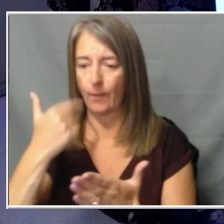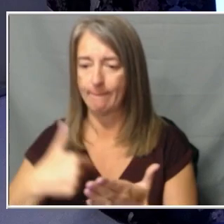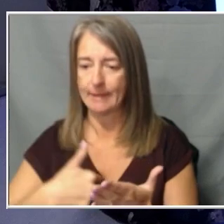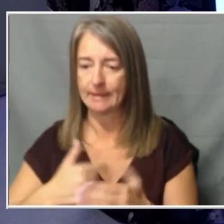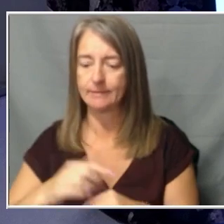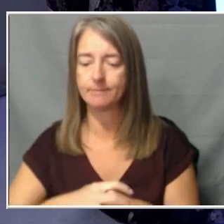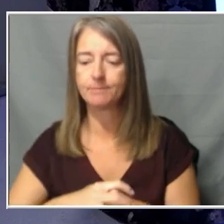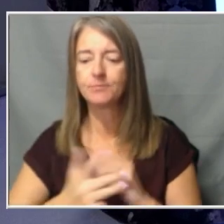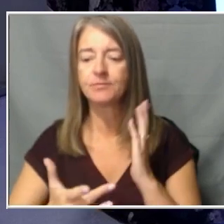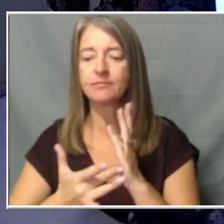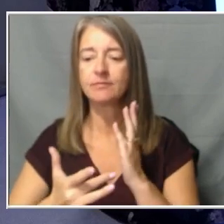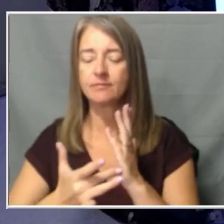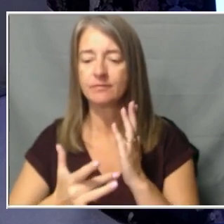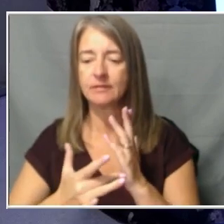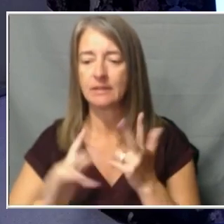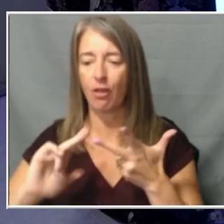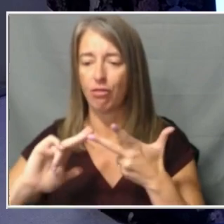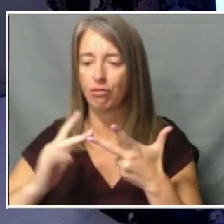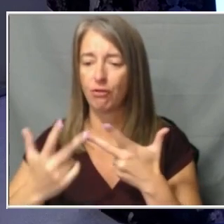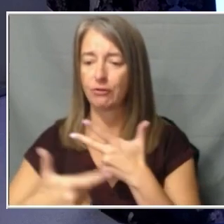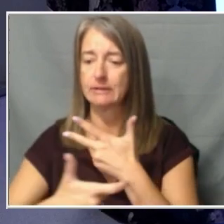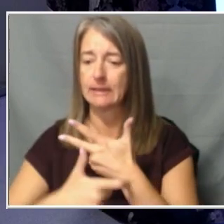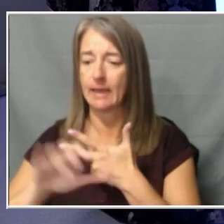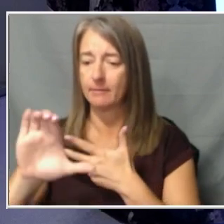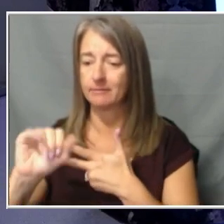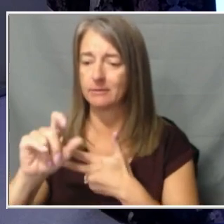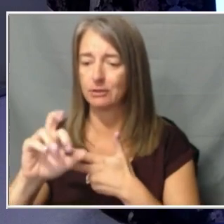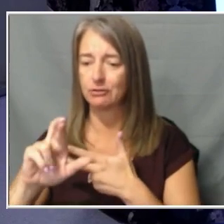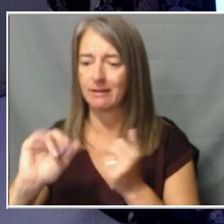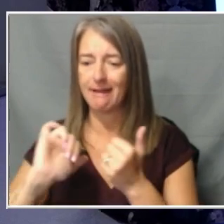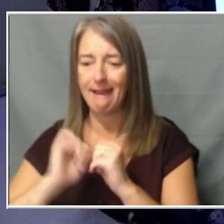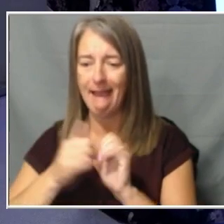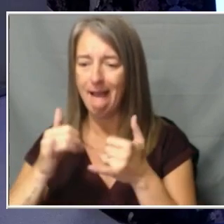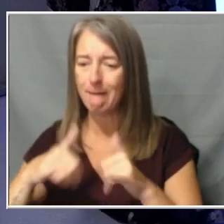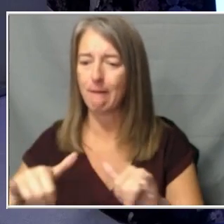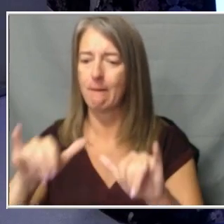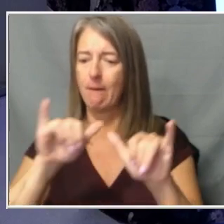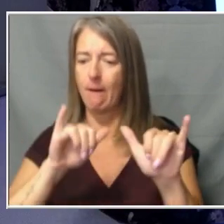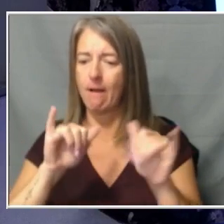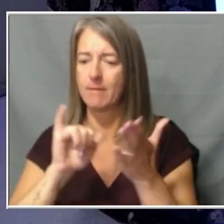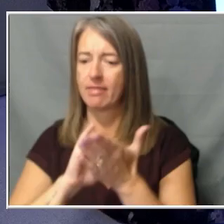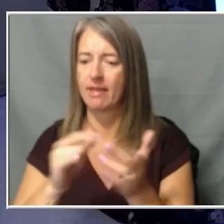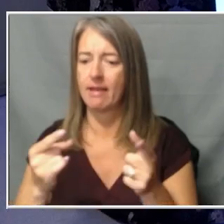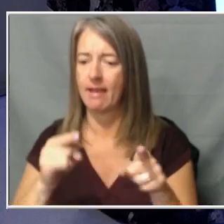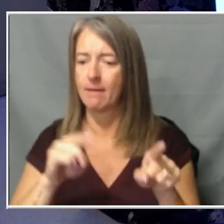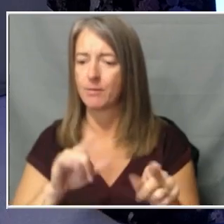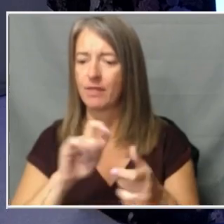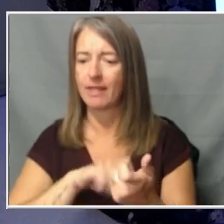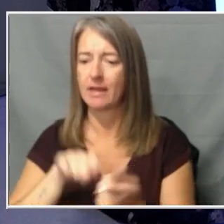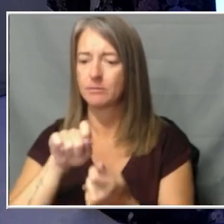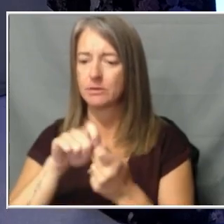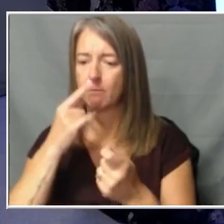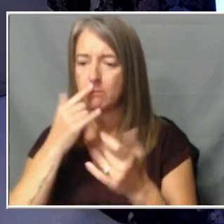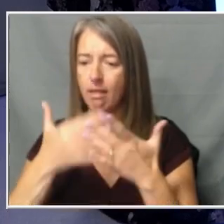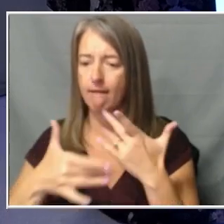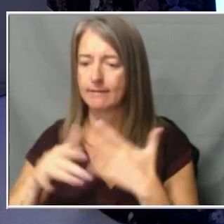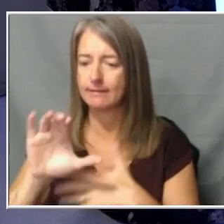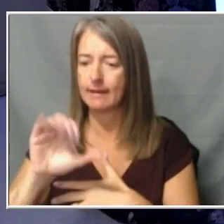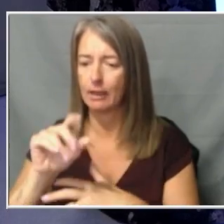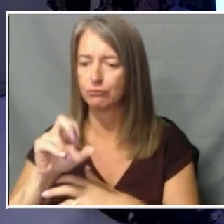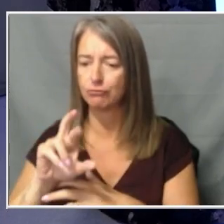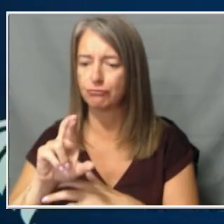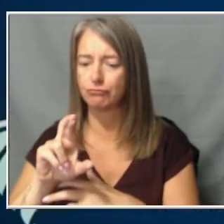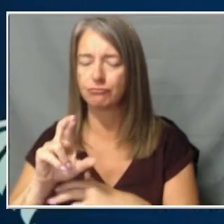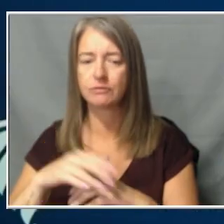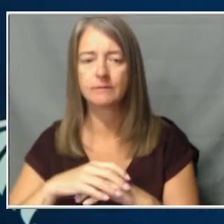was technically round 3 of Sydney's cancer. How common is this type of recurrence with her particular type of blood cancer? So